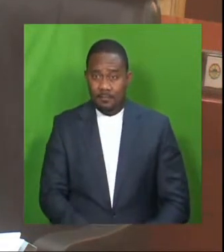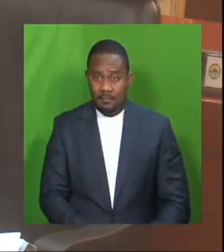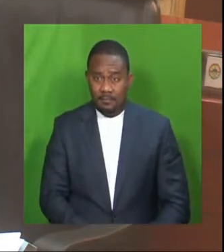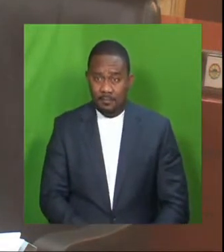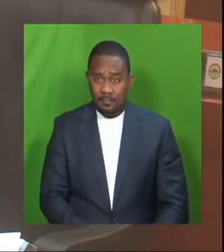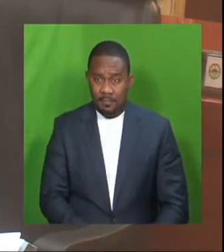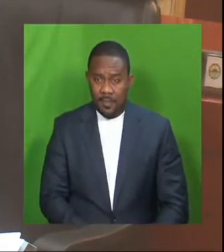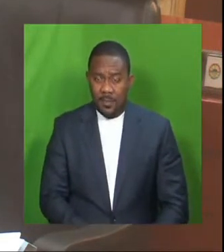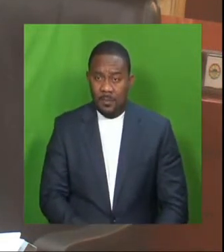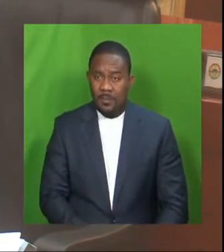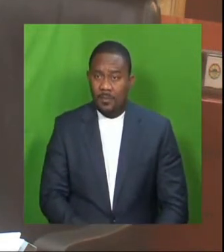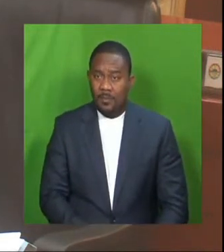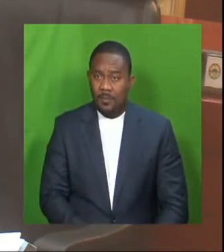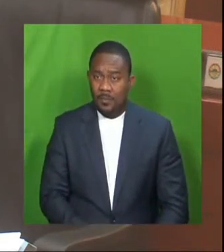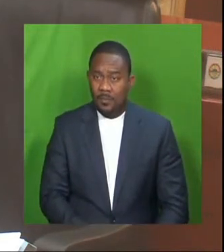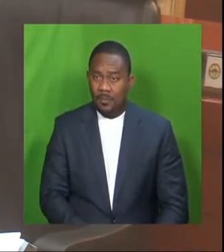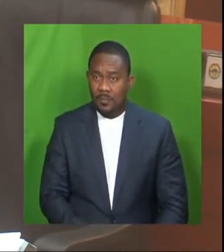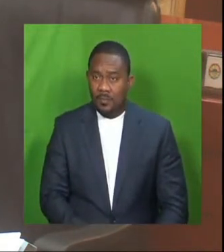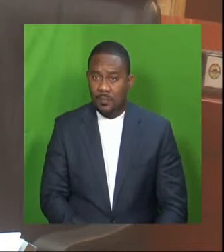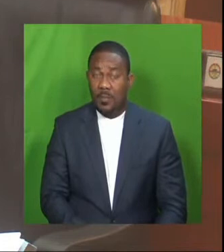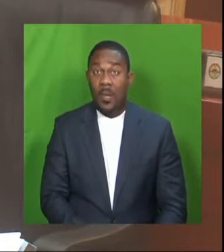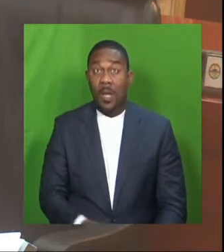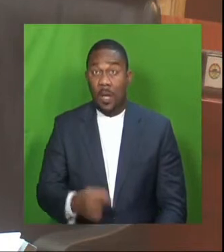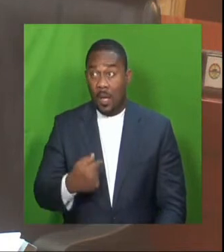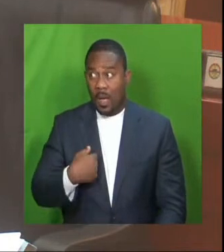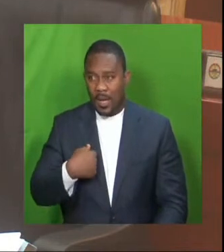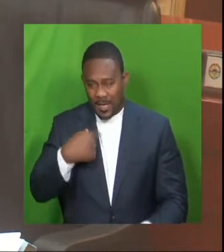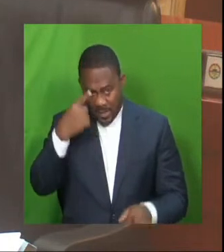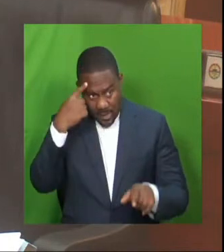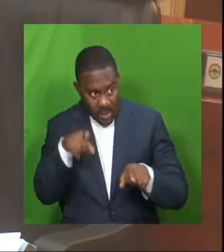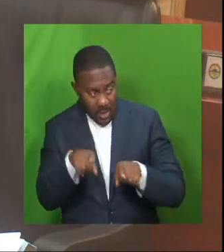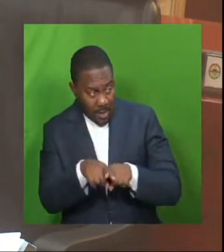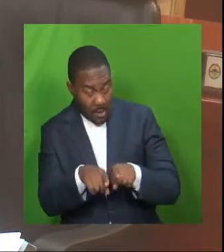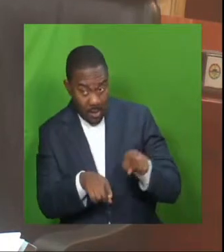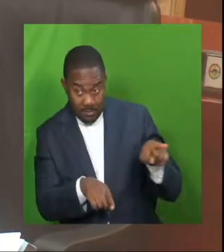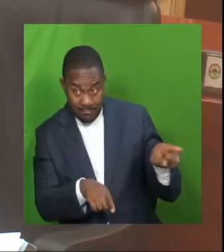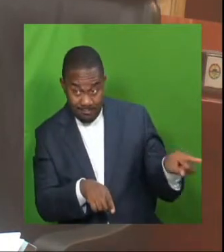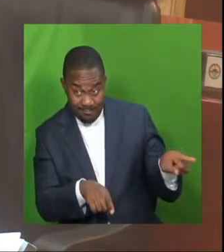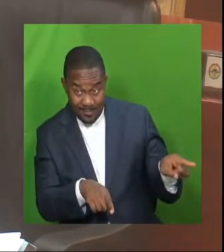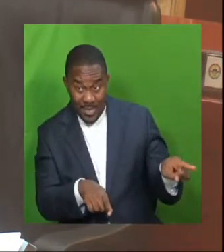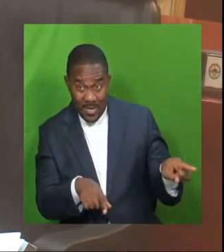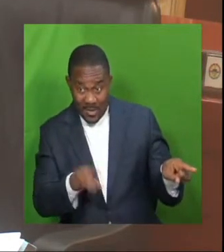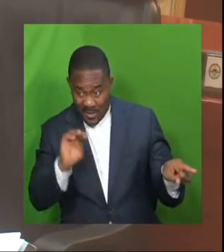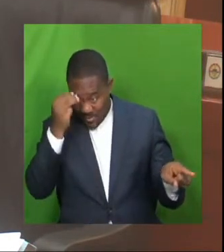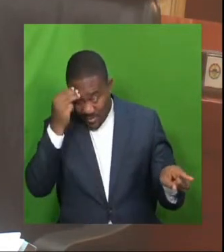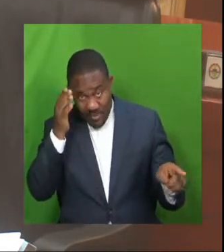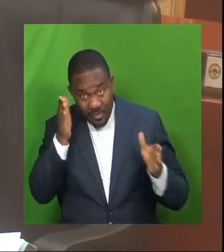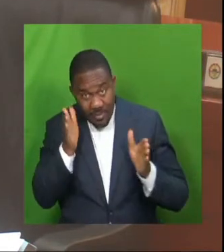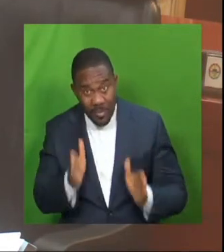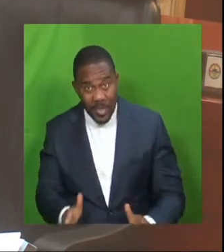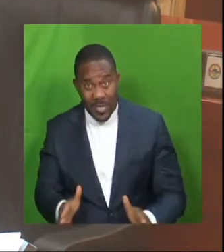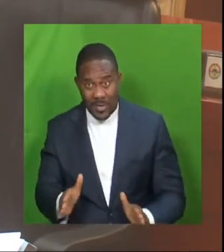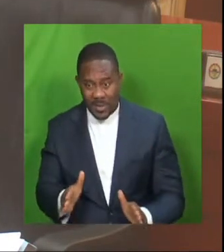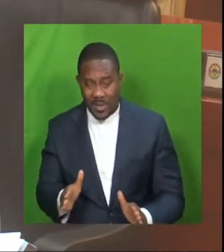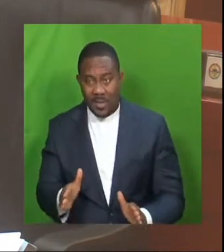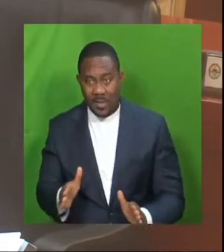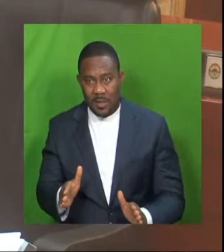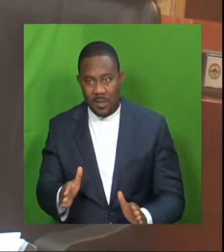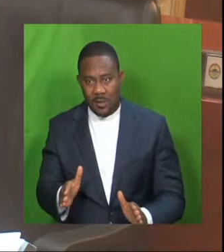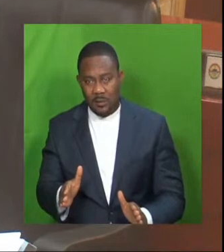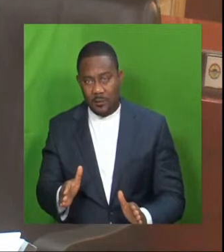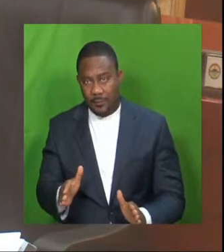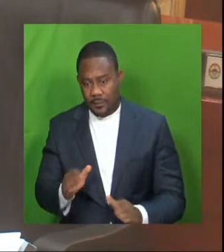a tangent that the Minister for the Interior has come. Mr.